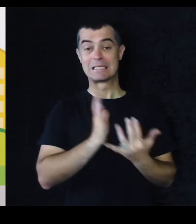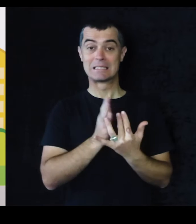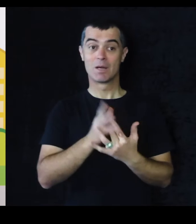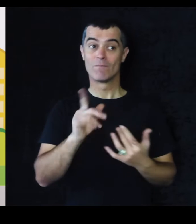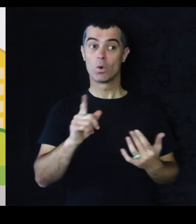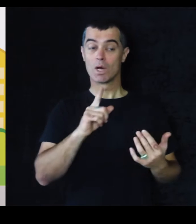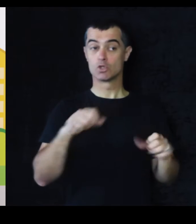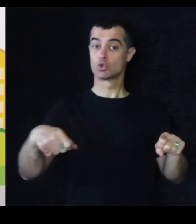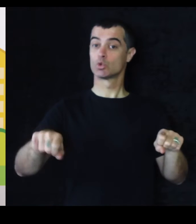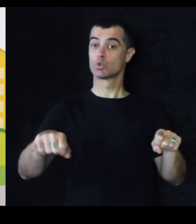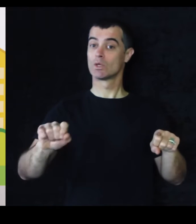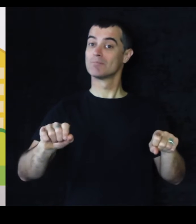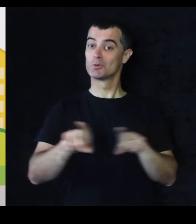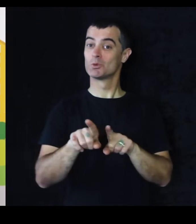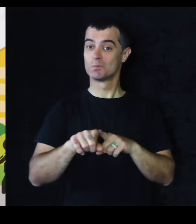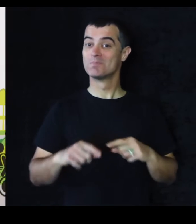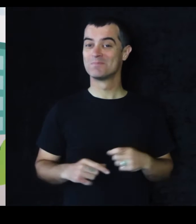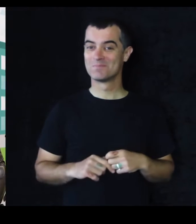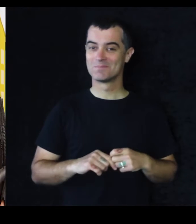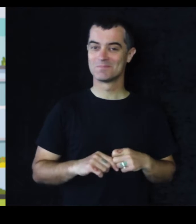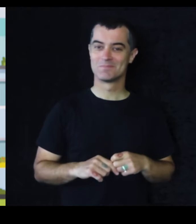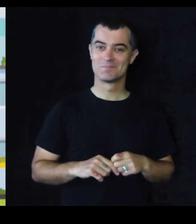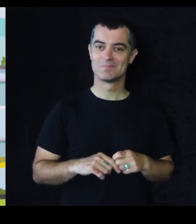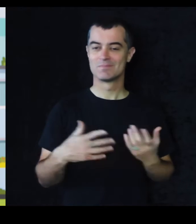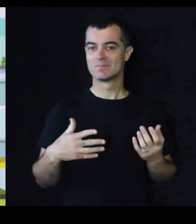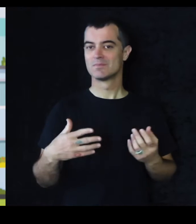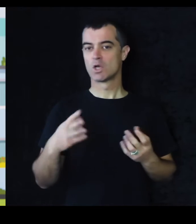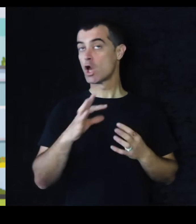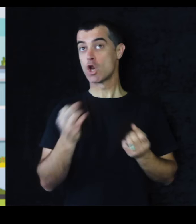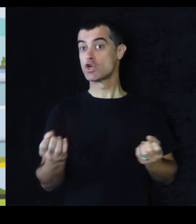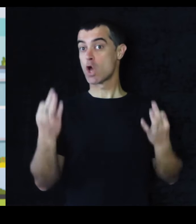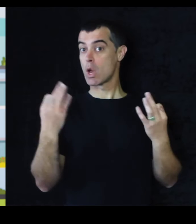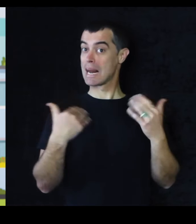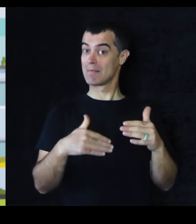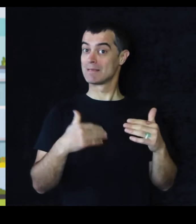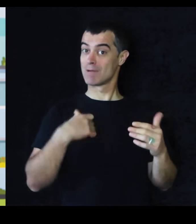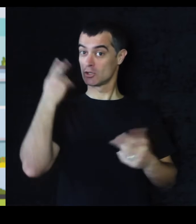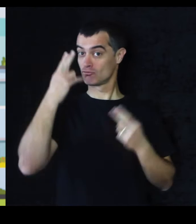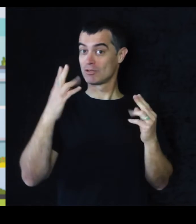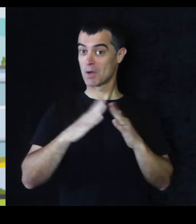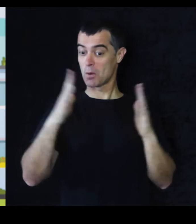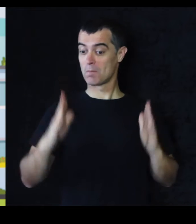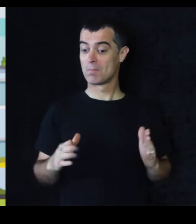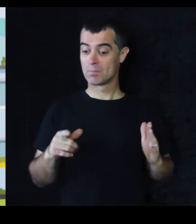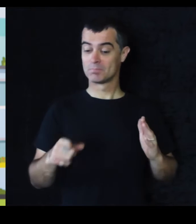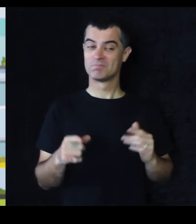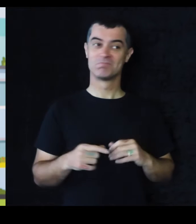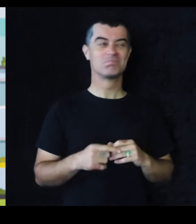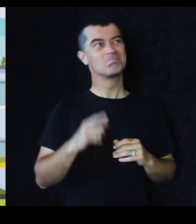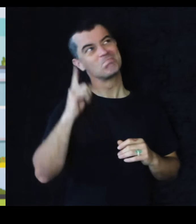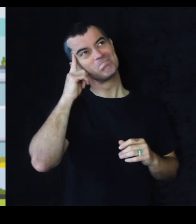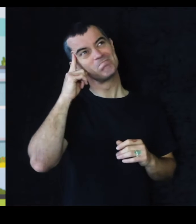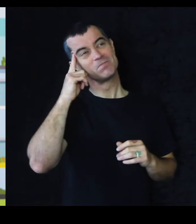accessible for a scooter as well. So with no limitations, my dream home